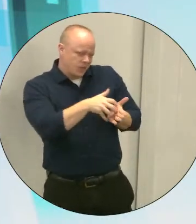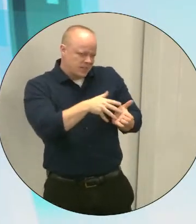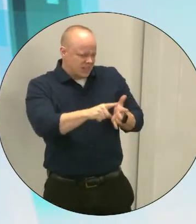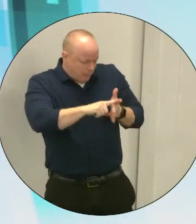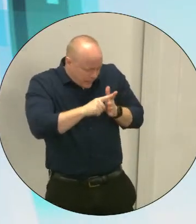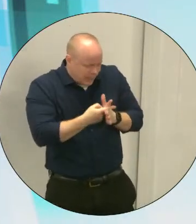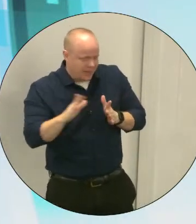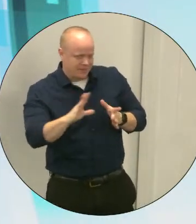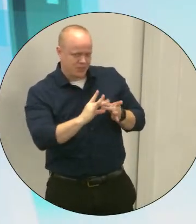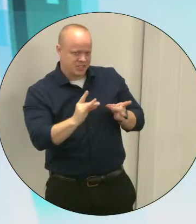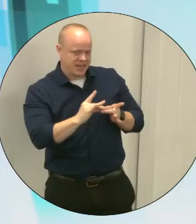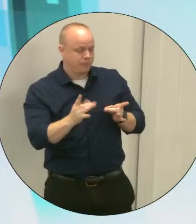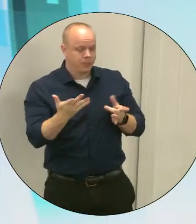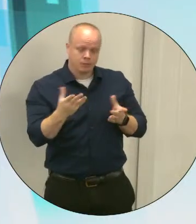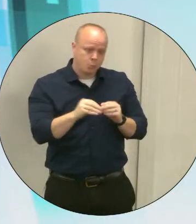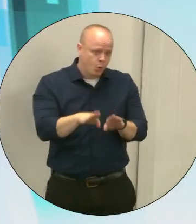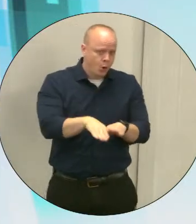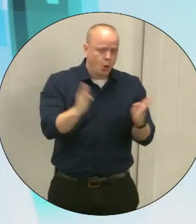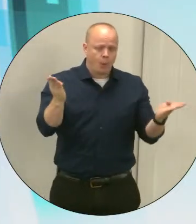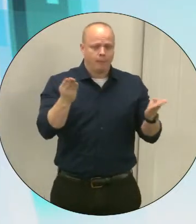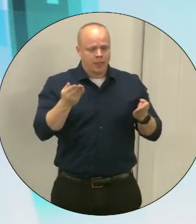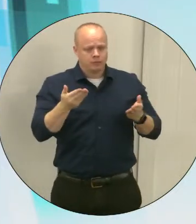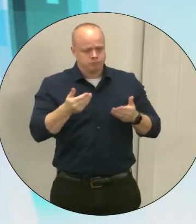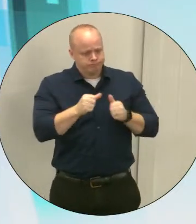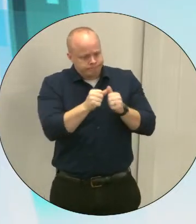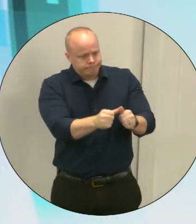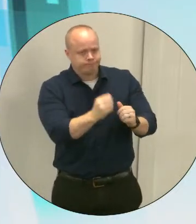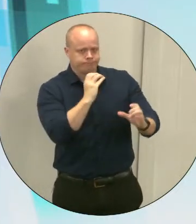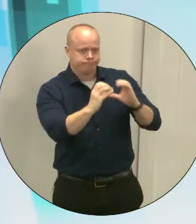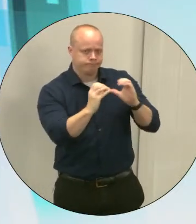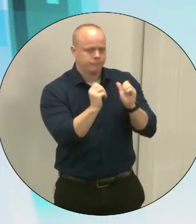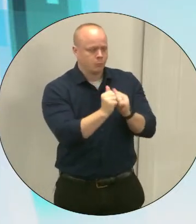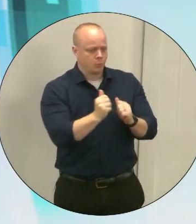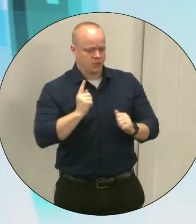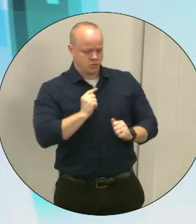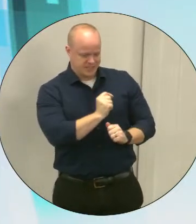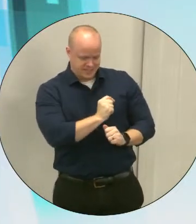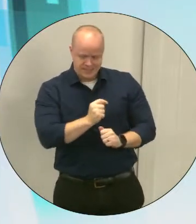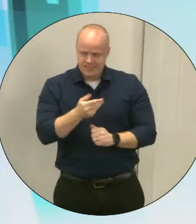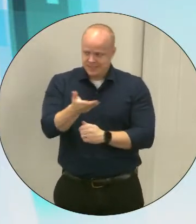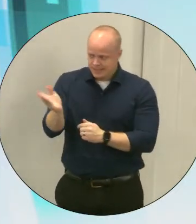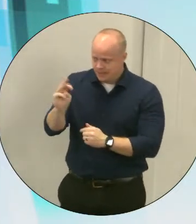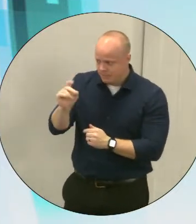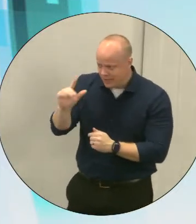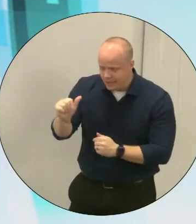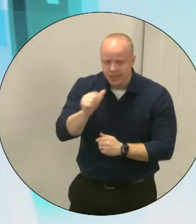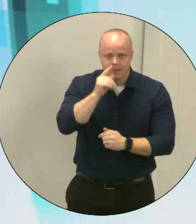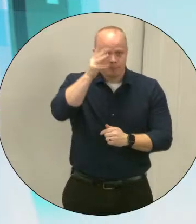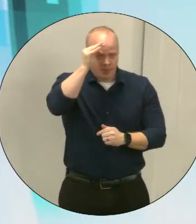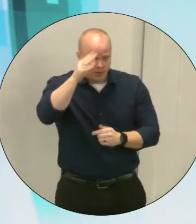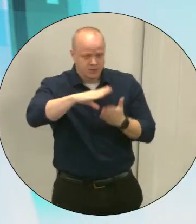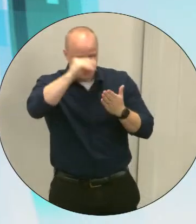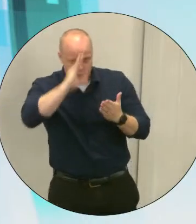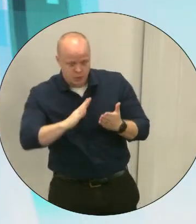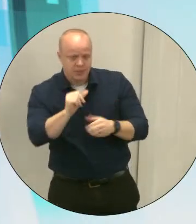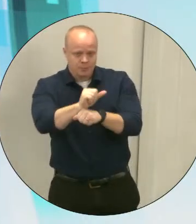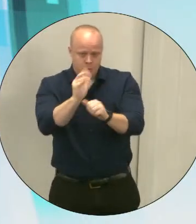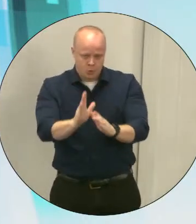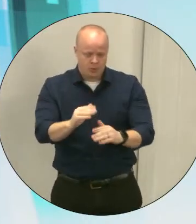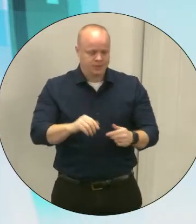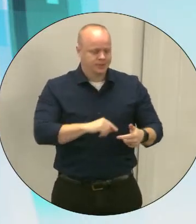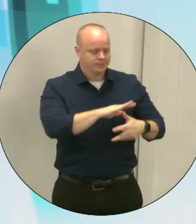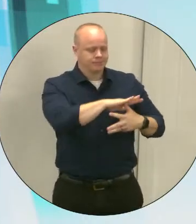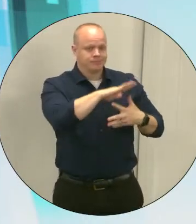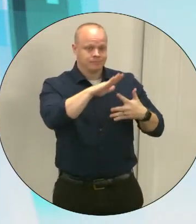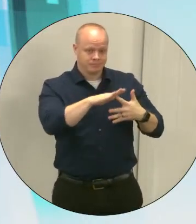of her statement. More open and consistent communication with the trustees, the media, parents, students, and employees. Empathy. She